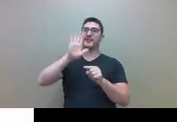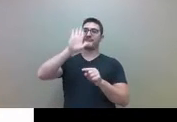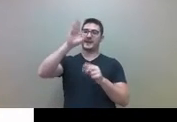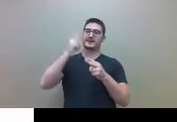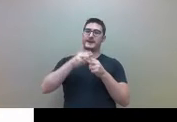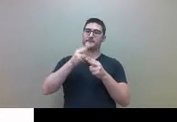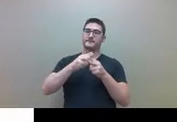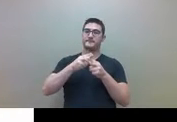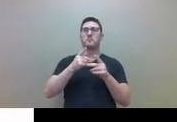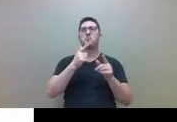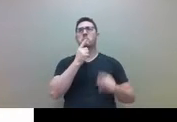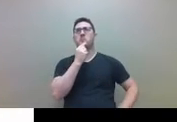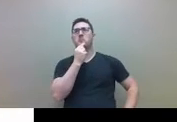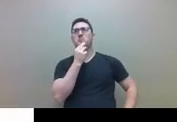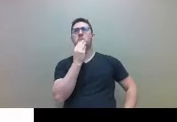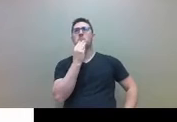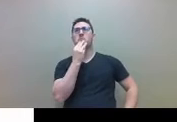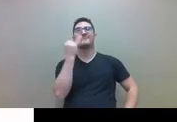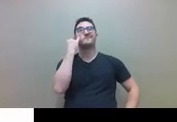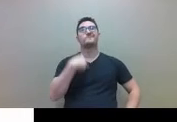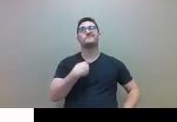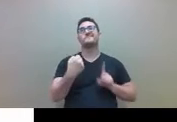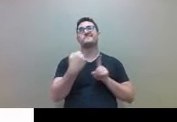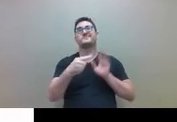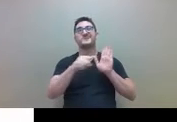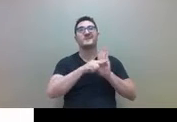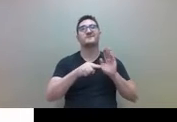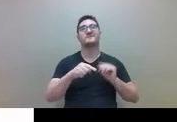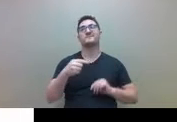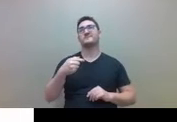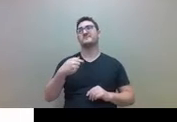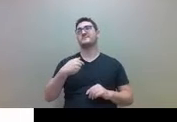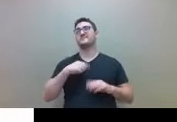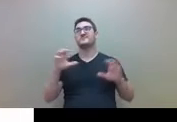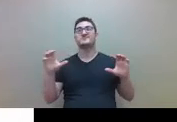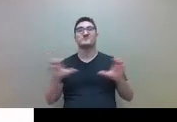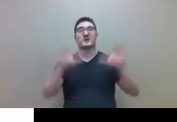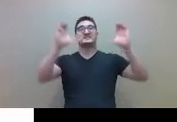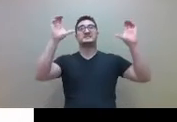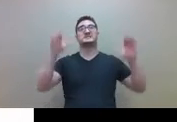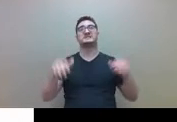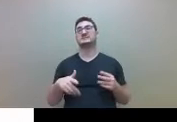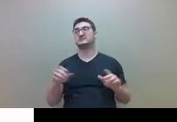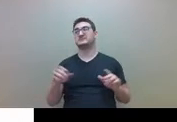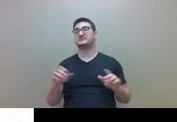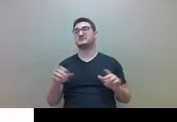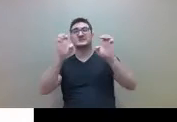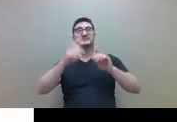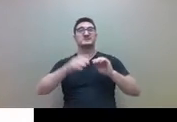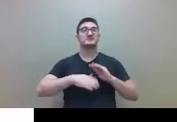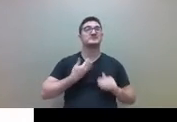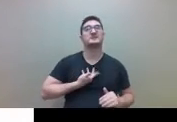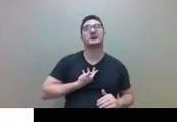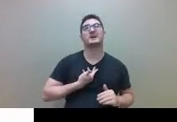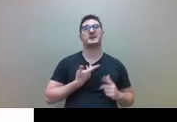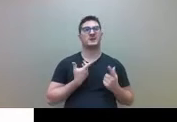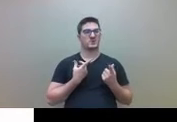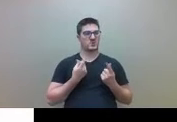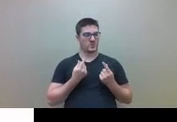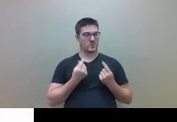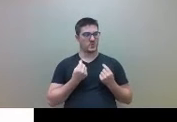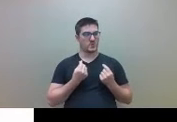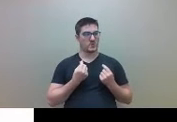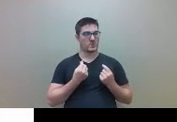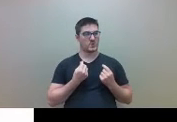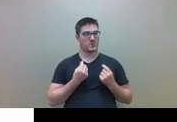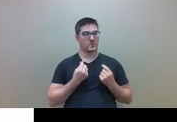on if something happens to you? Wills are important, all that stuff, but you also need a circle of trust